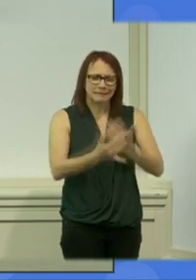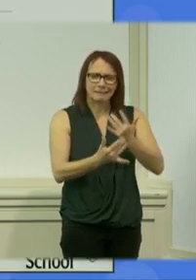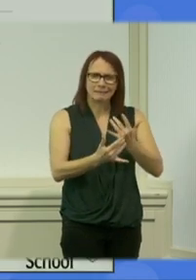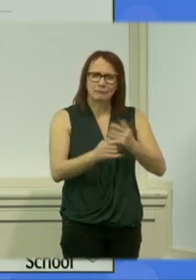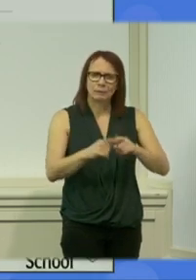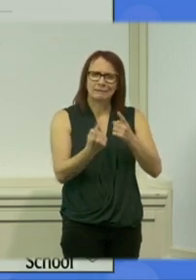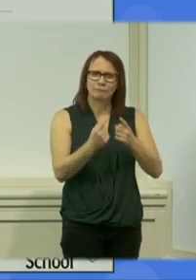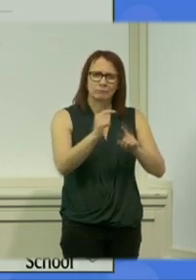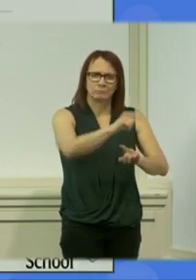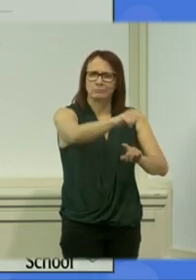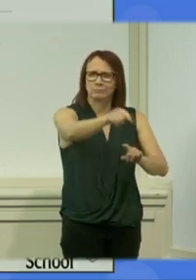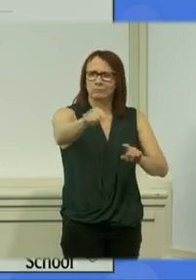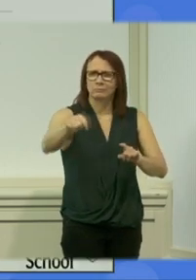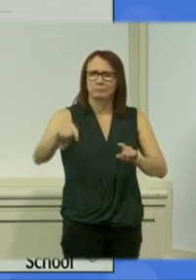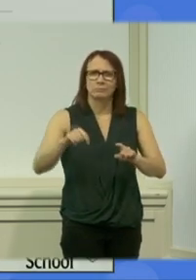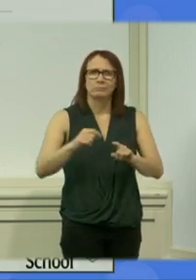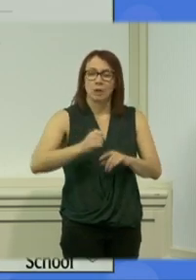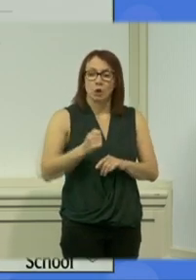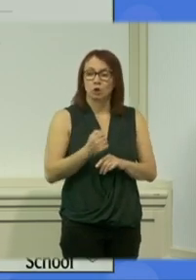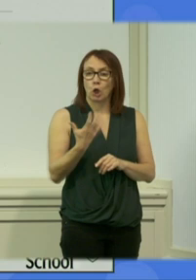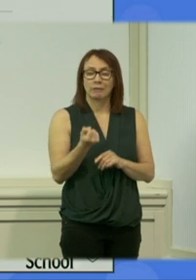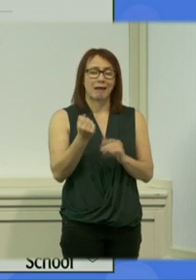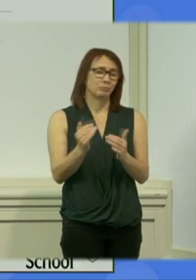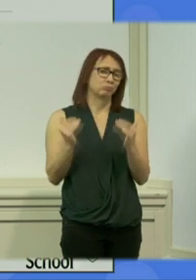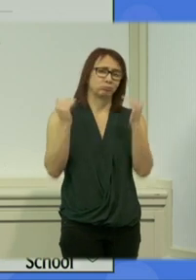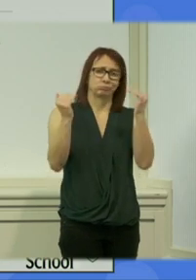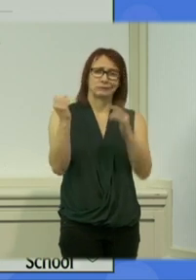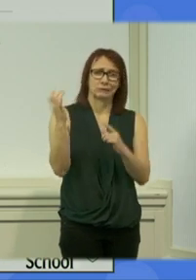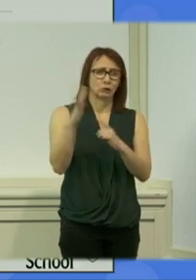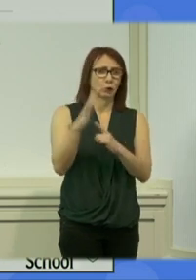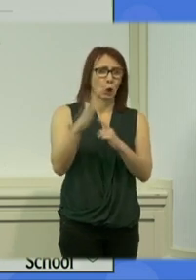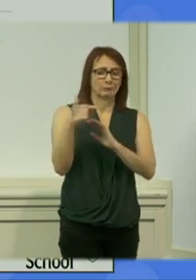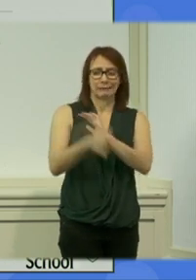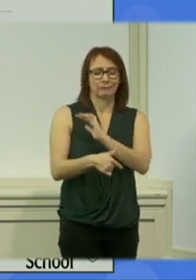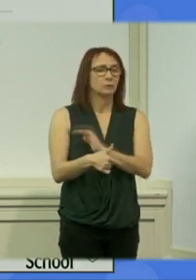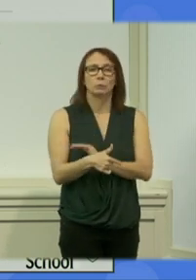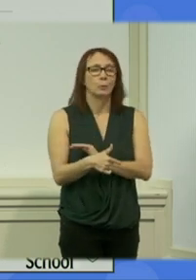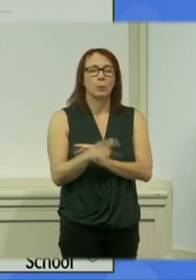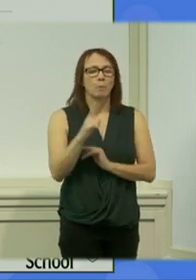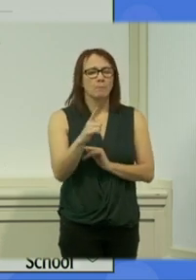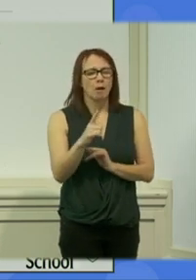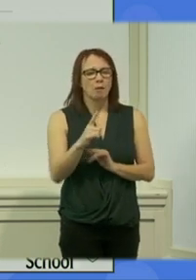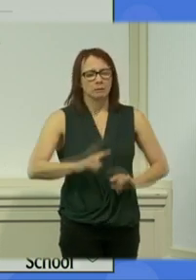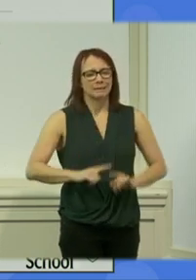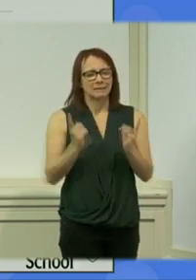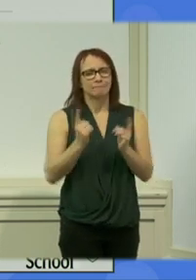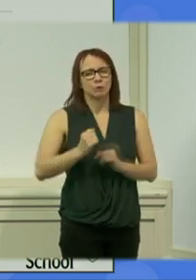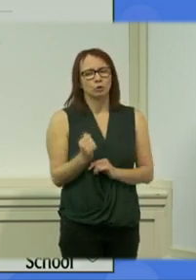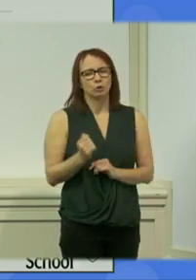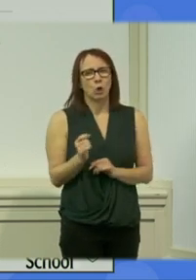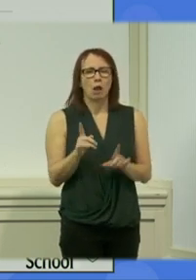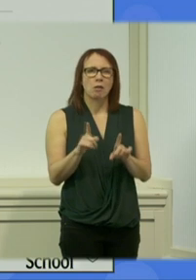Scotland doesn't have the highest deficit, but then Scotland is in a different position from, say,